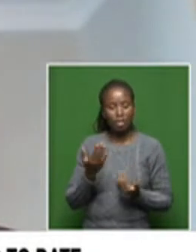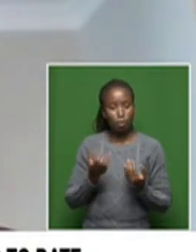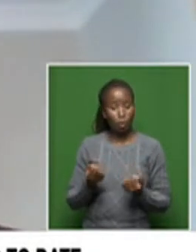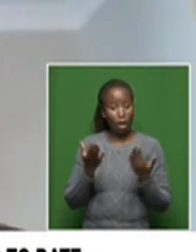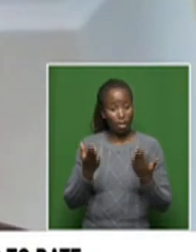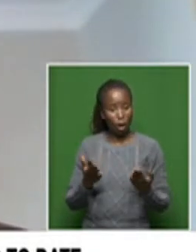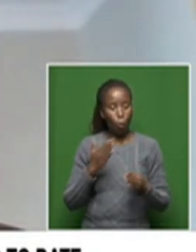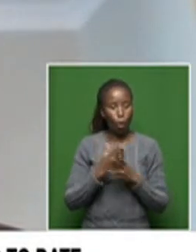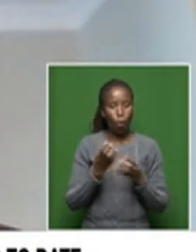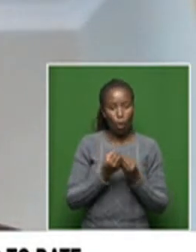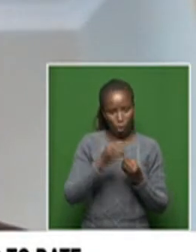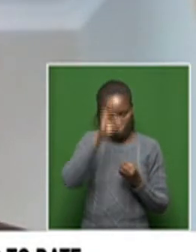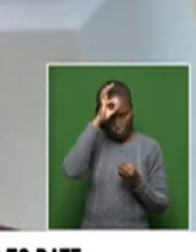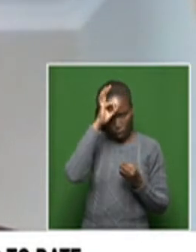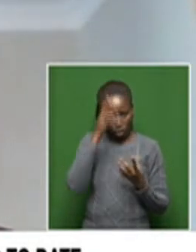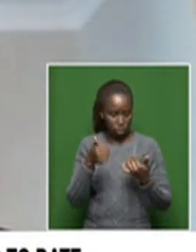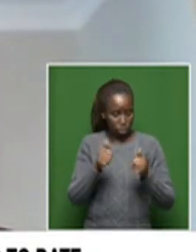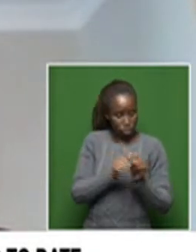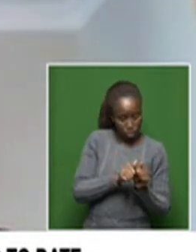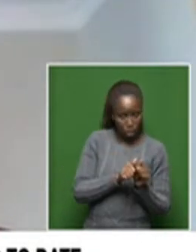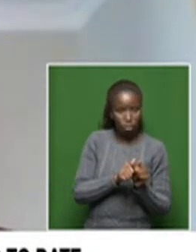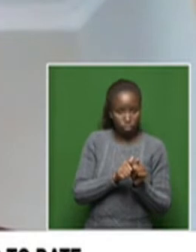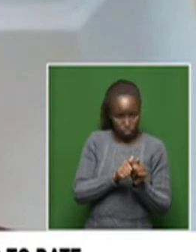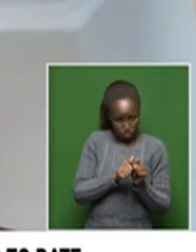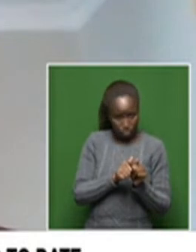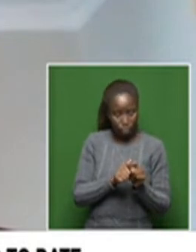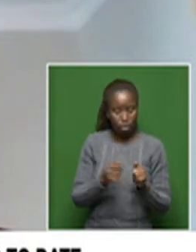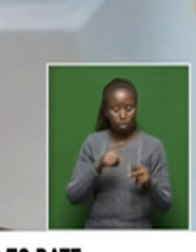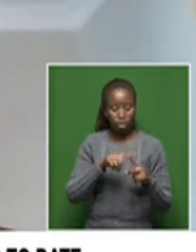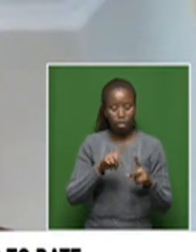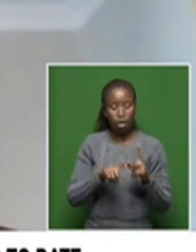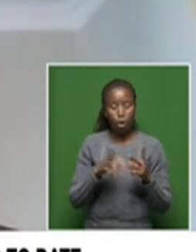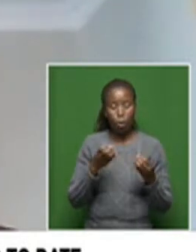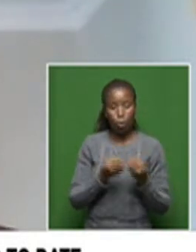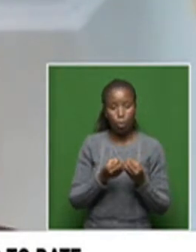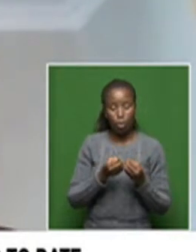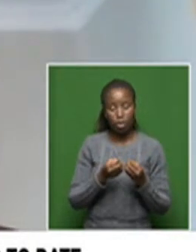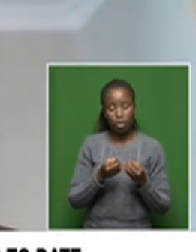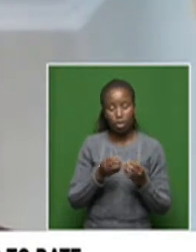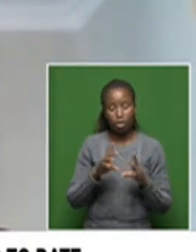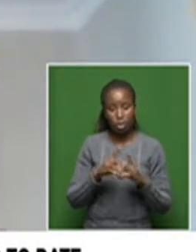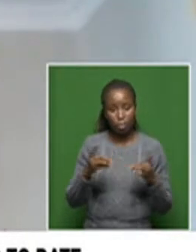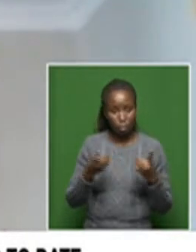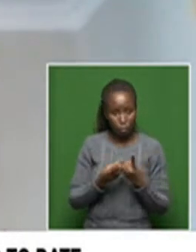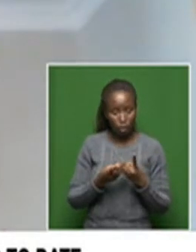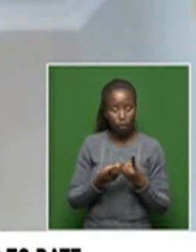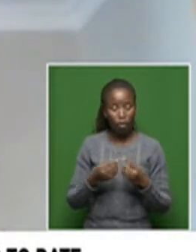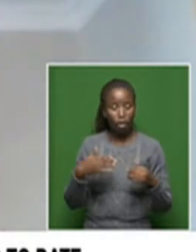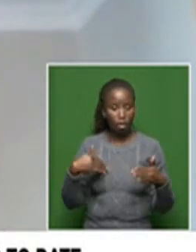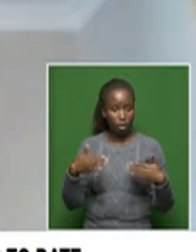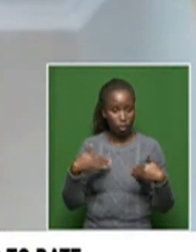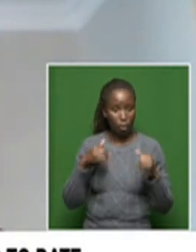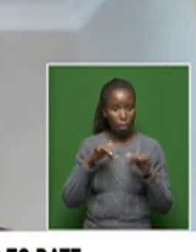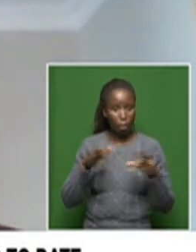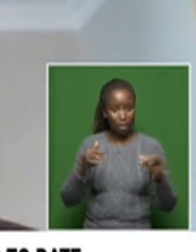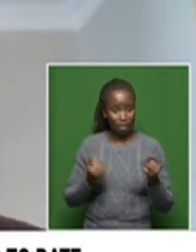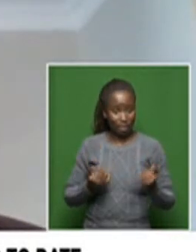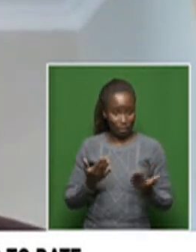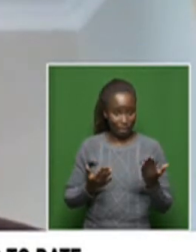vaccinating members. And there's a service provider working with the Department of Public Service and Administration and GEMS for the other